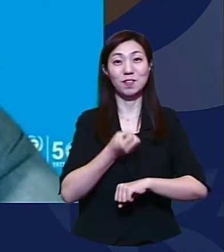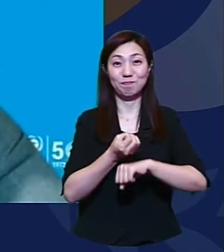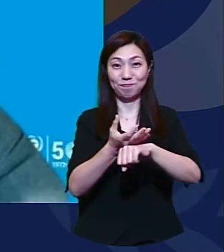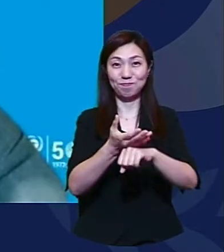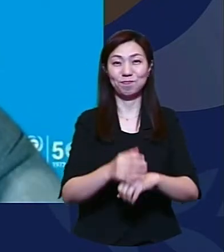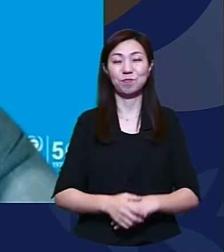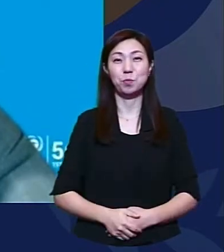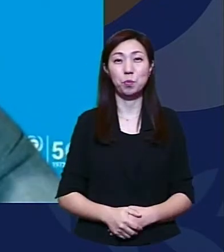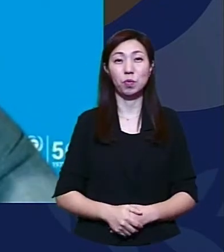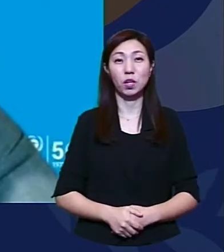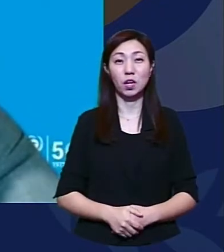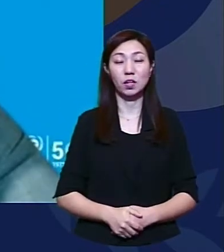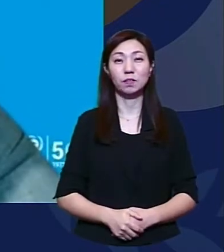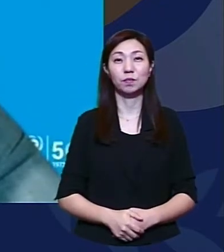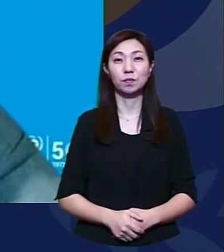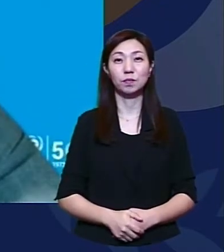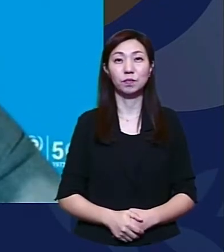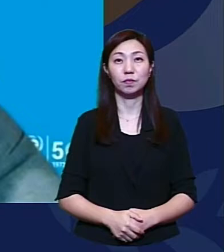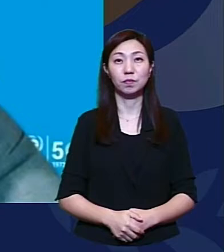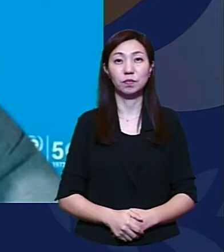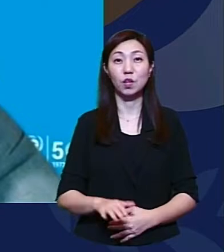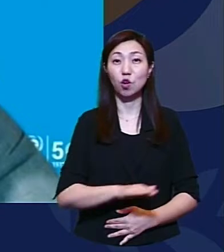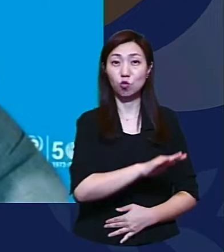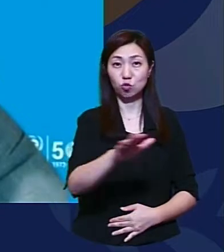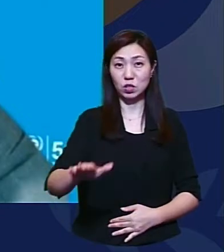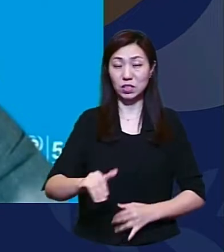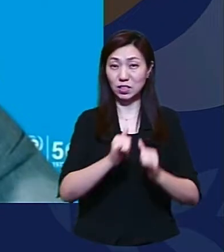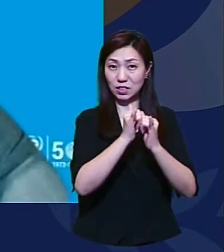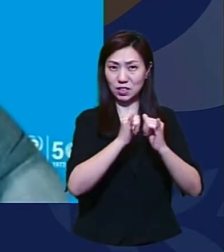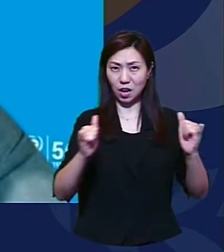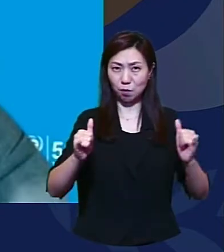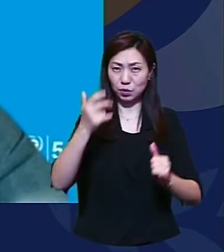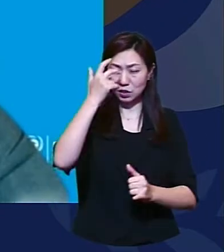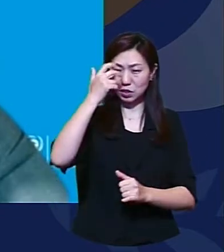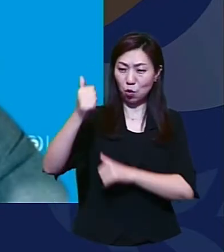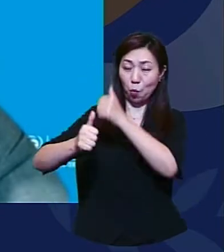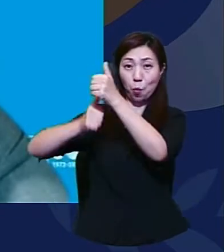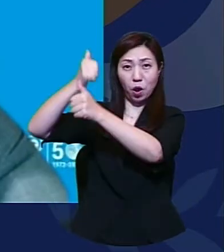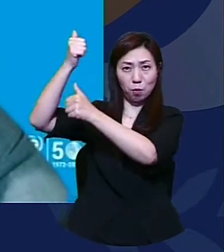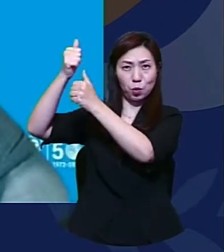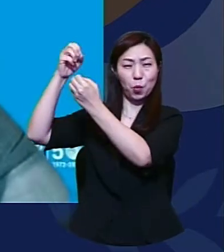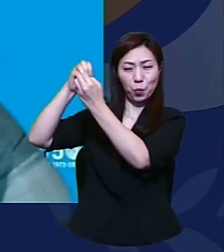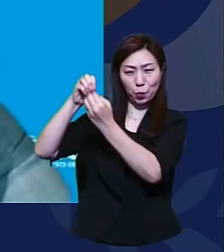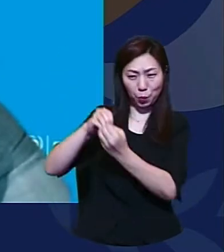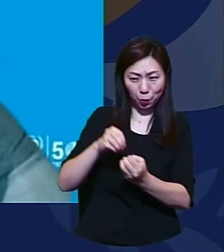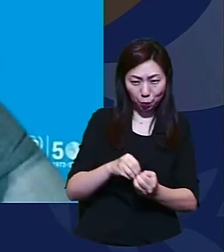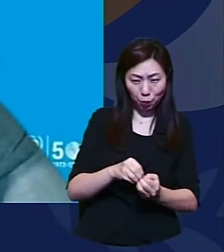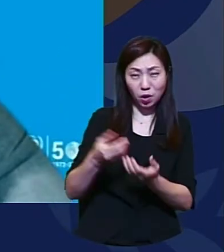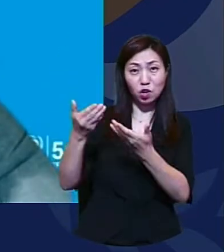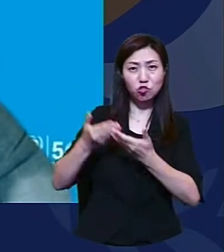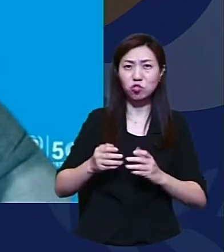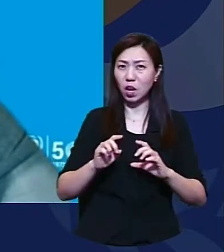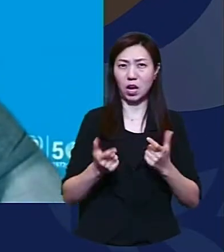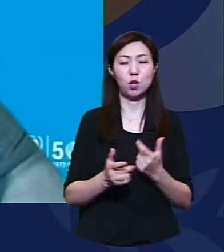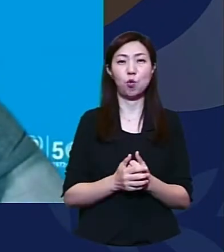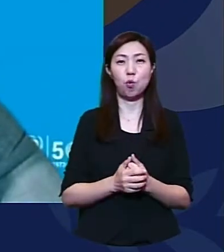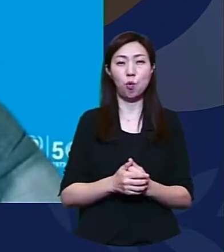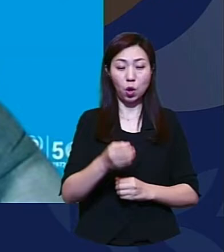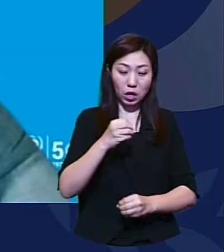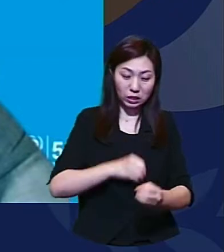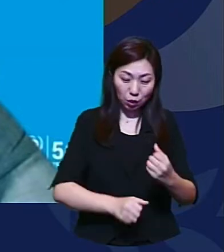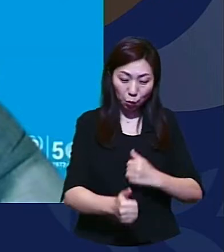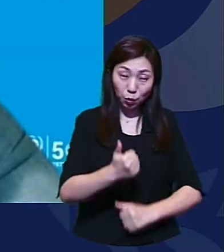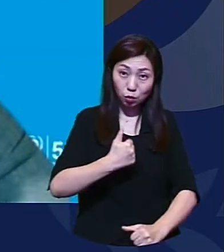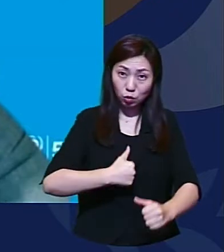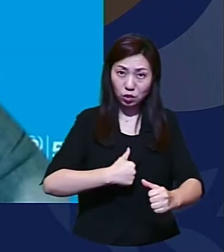our ancestors, but borrow it from our children. In this proverb lies